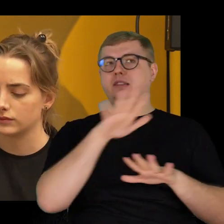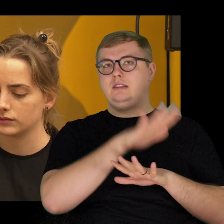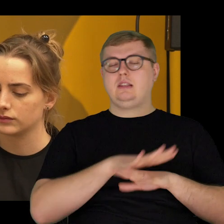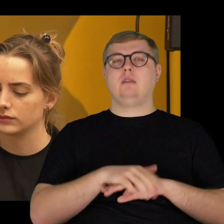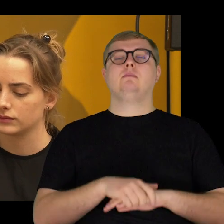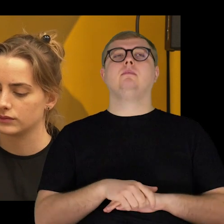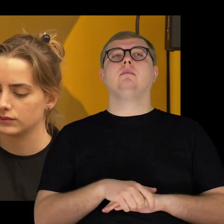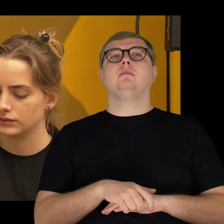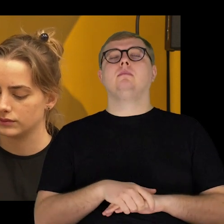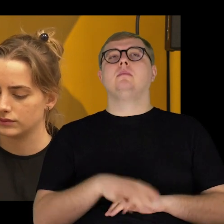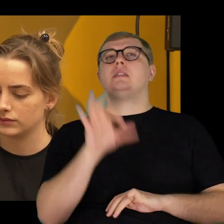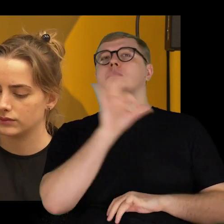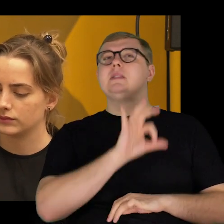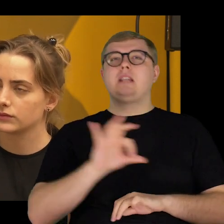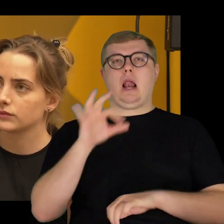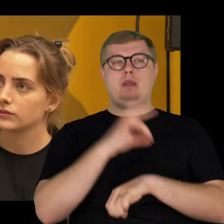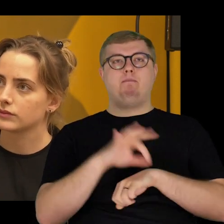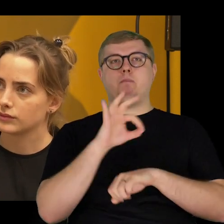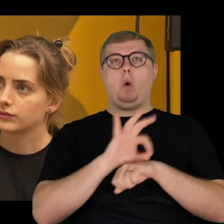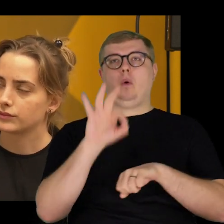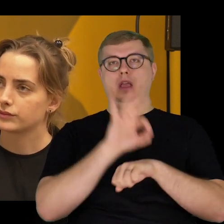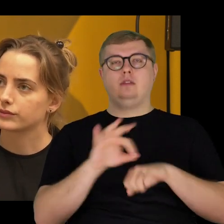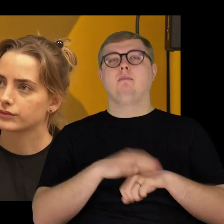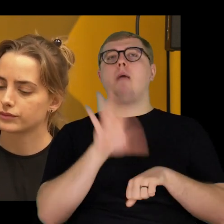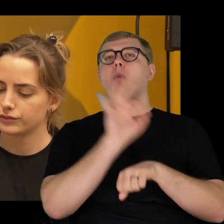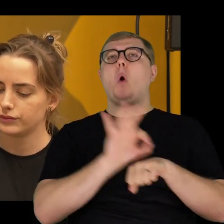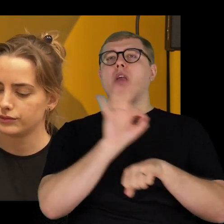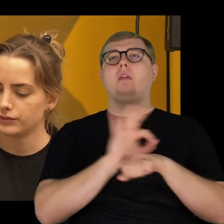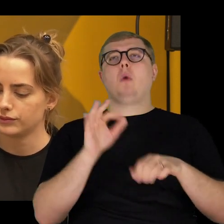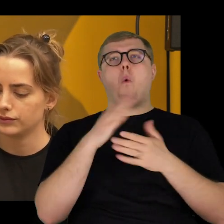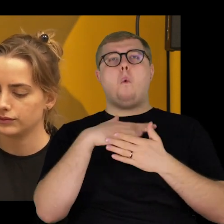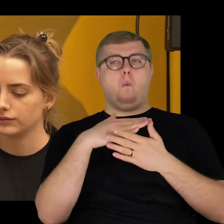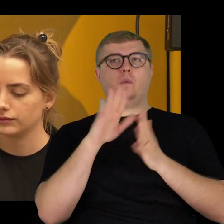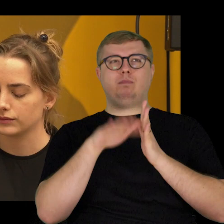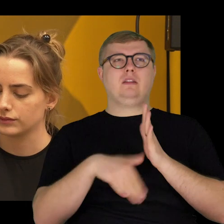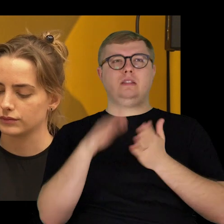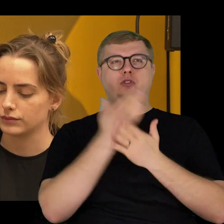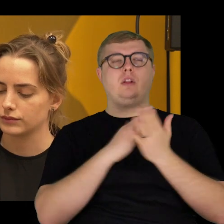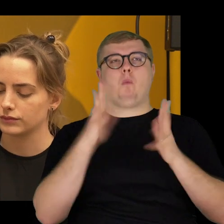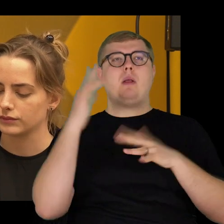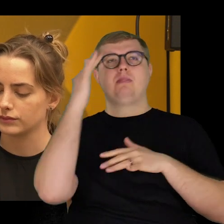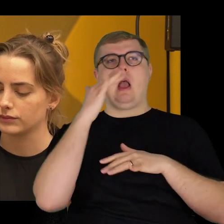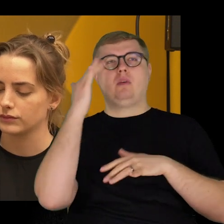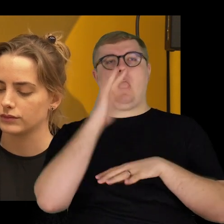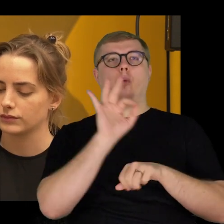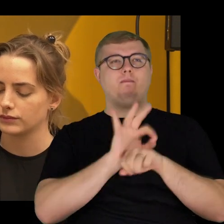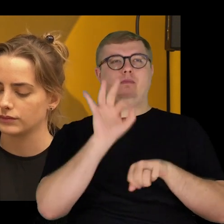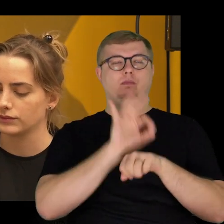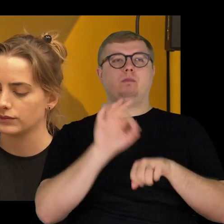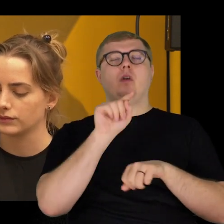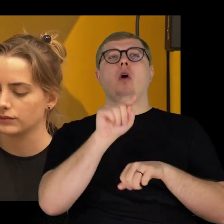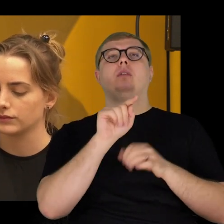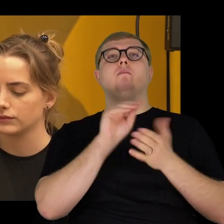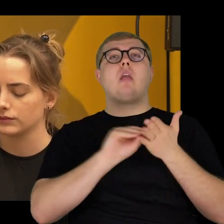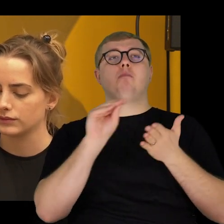let's say, spatial design, urban theory, spatial theory, all these somehow people interested in